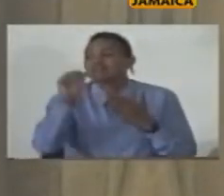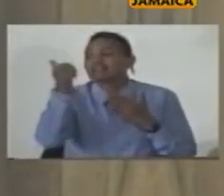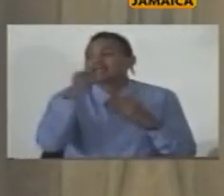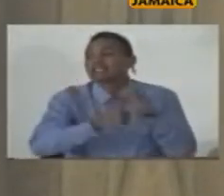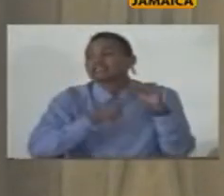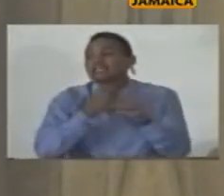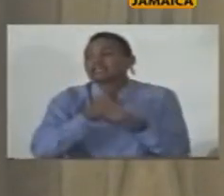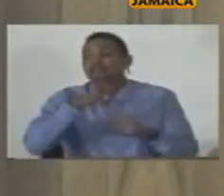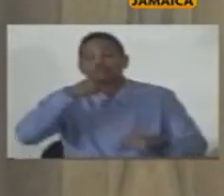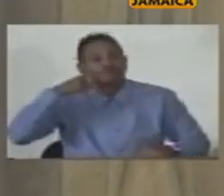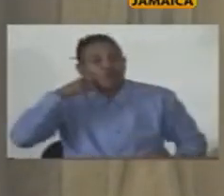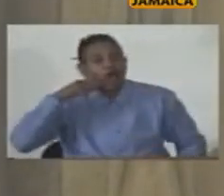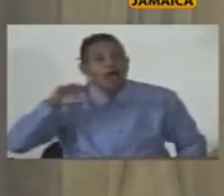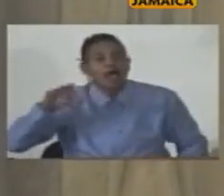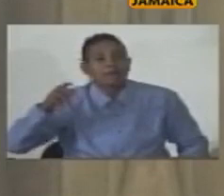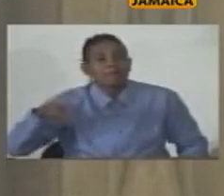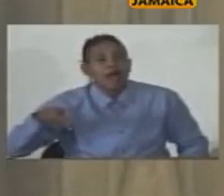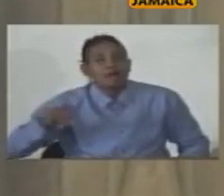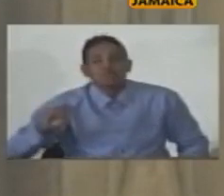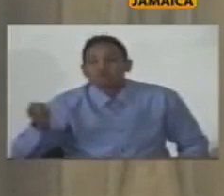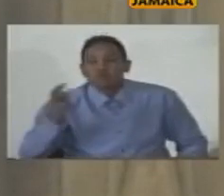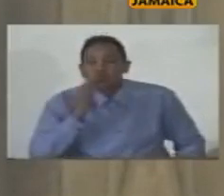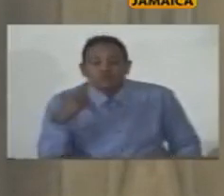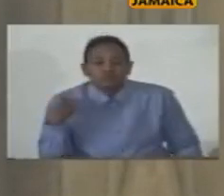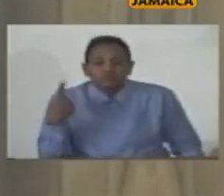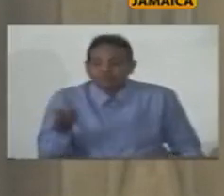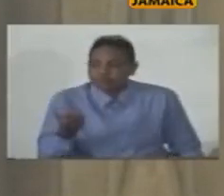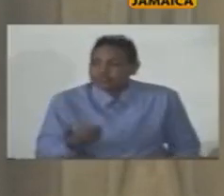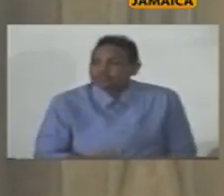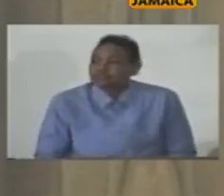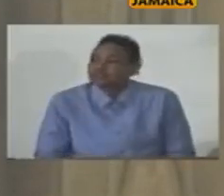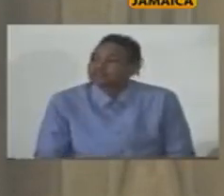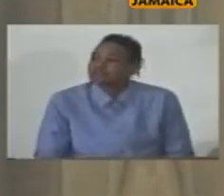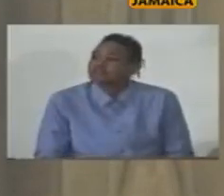dry pipes.